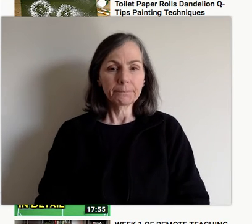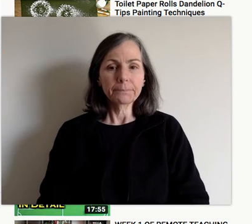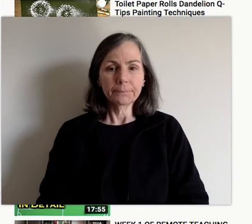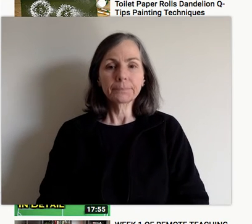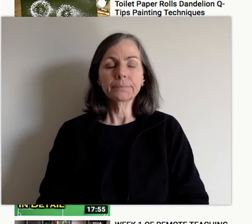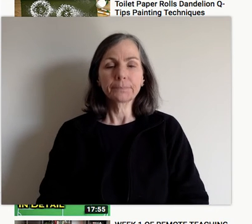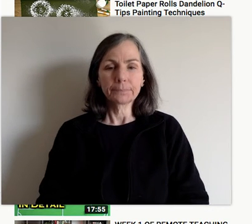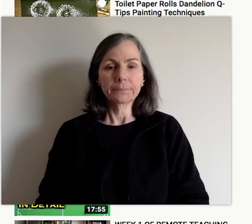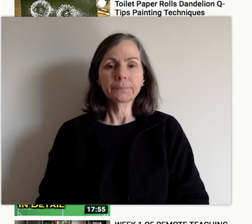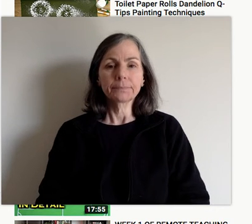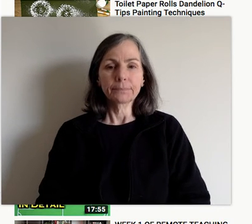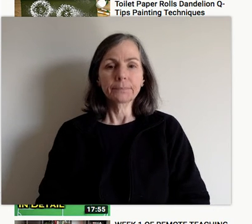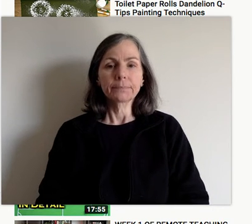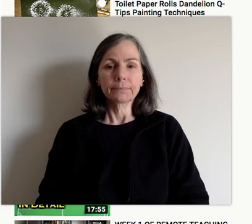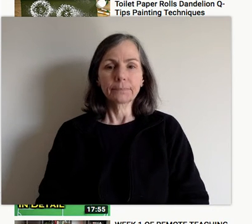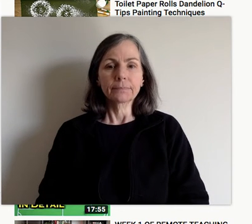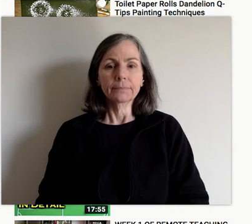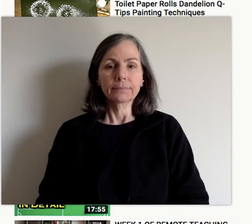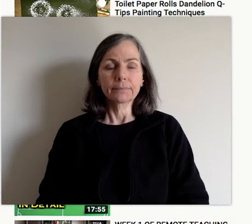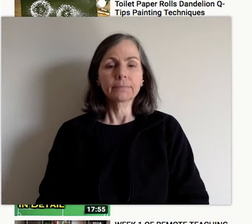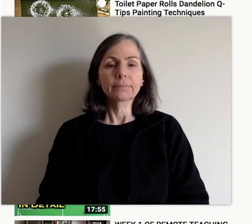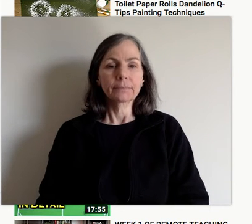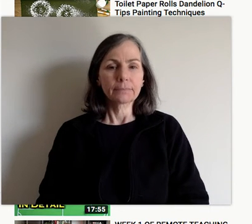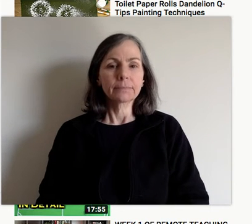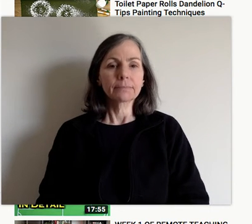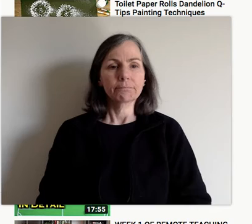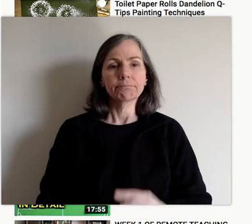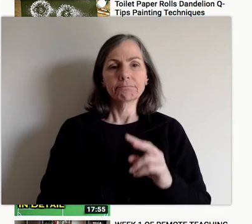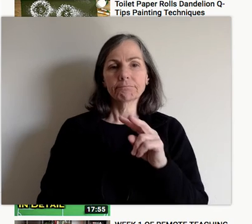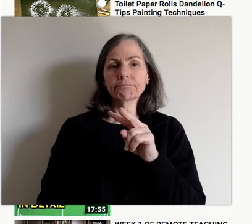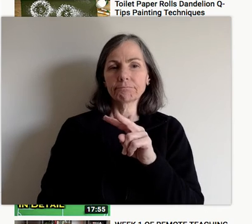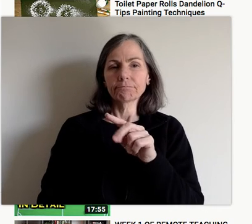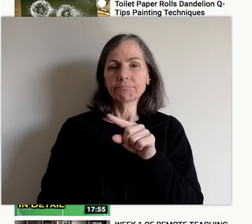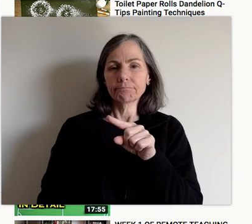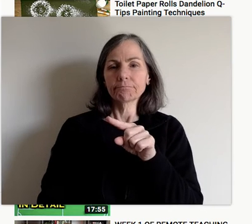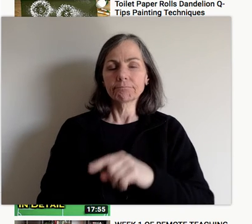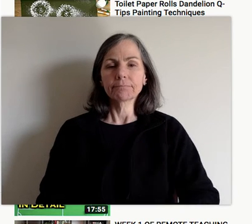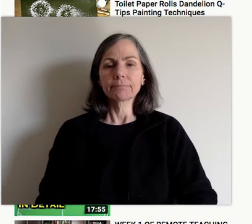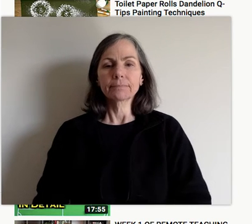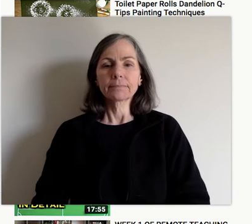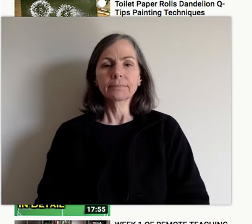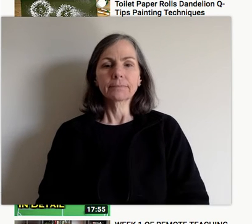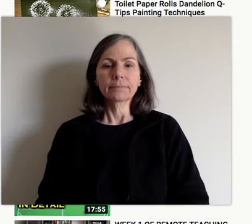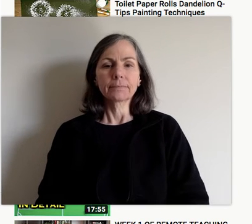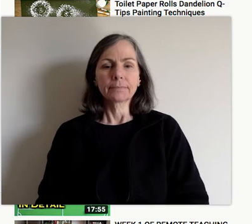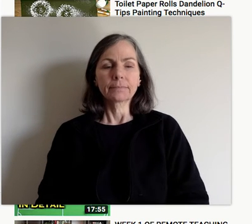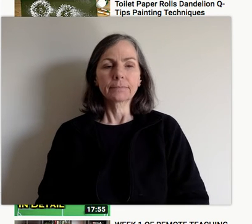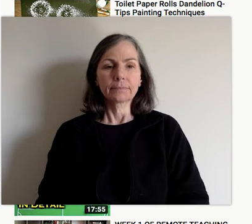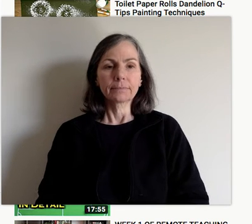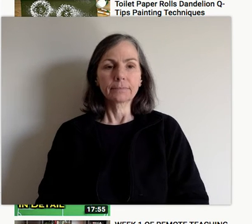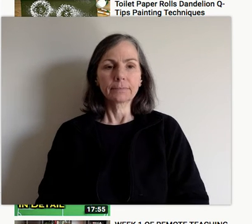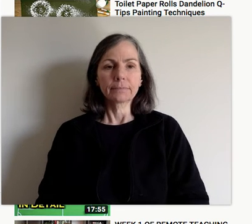in the bottom right corner, and this right one as well.